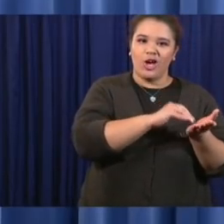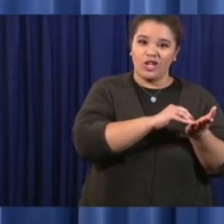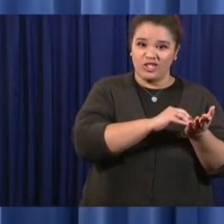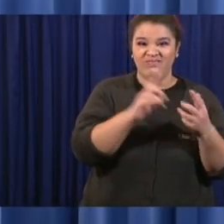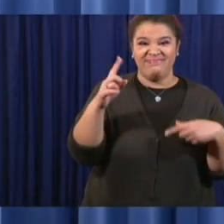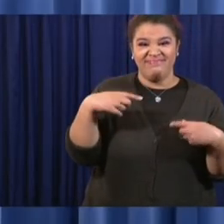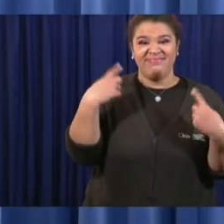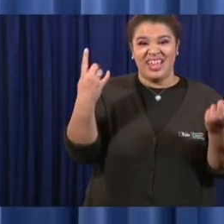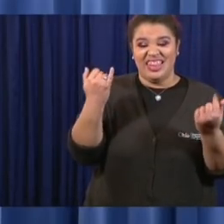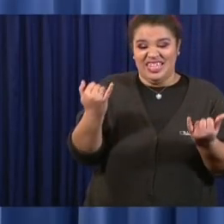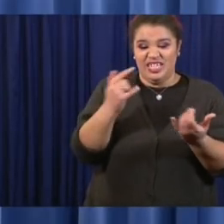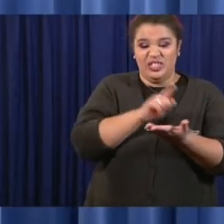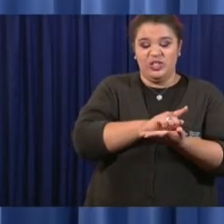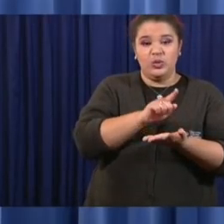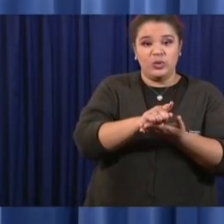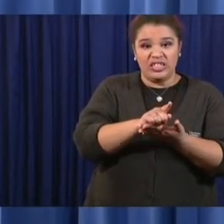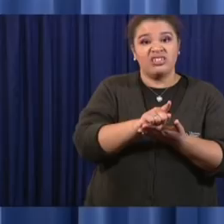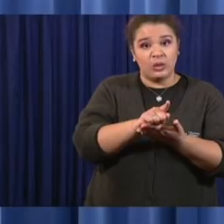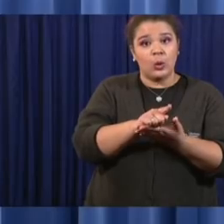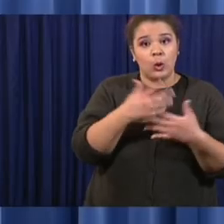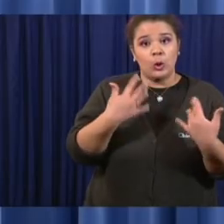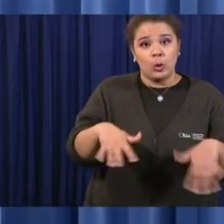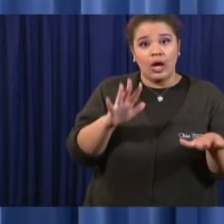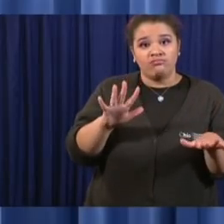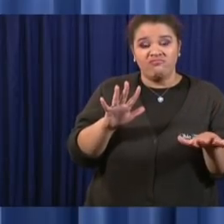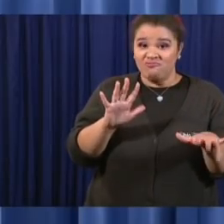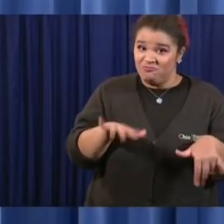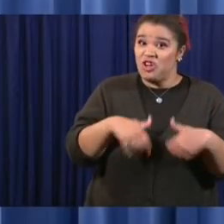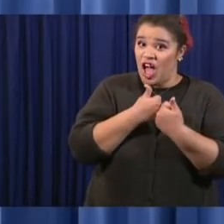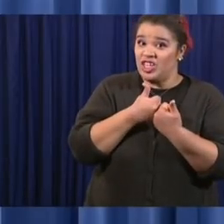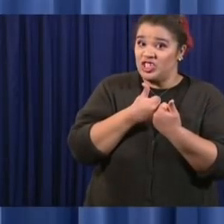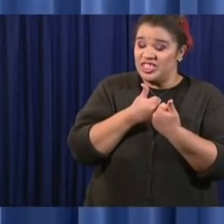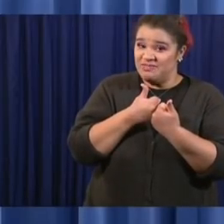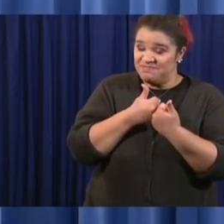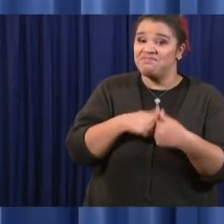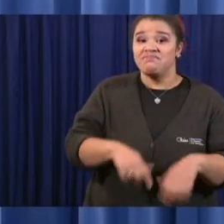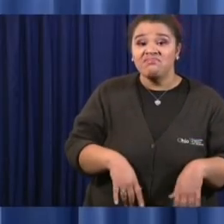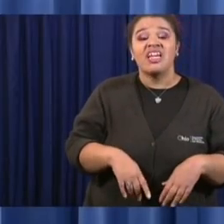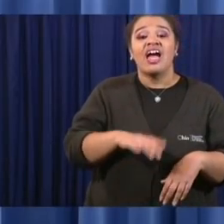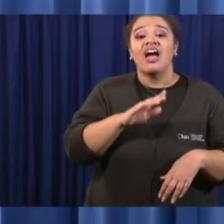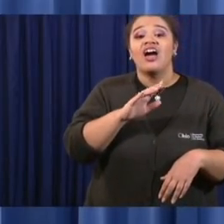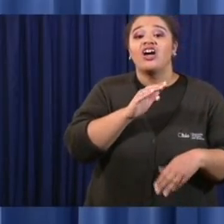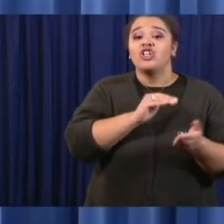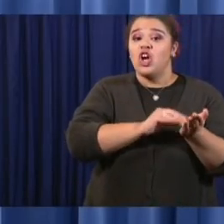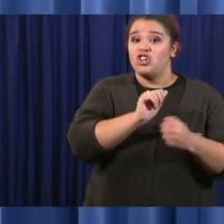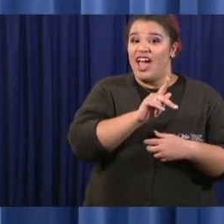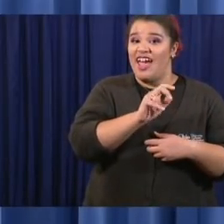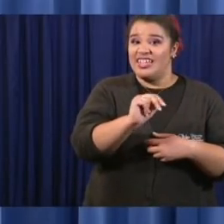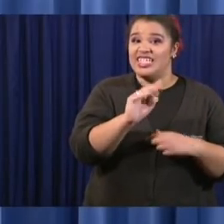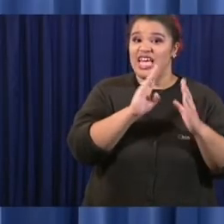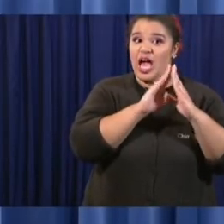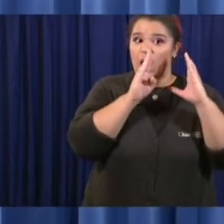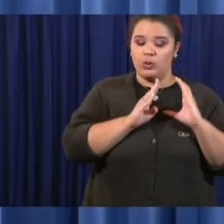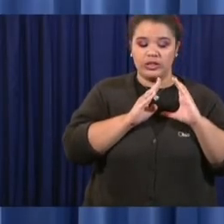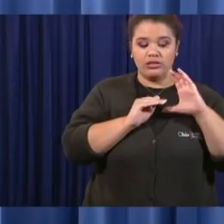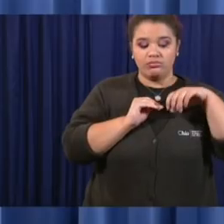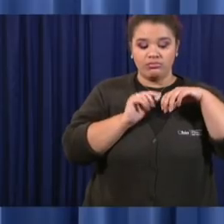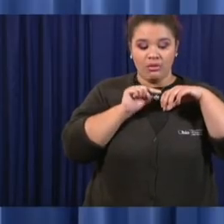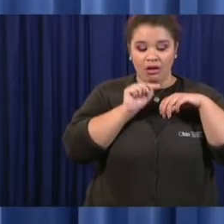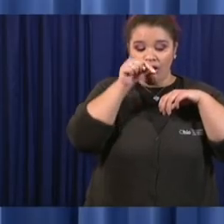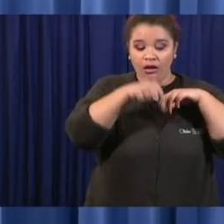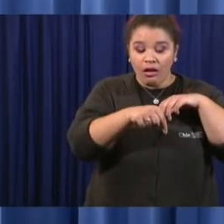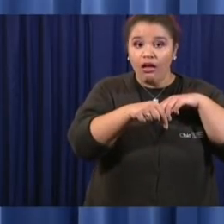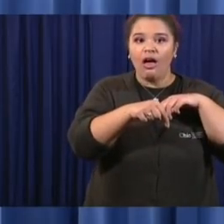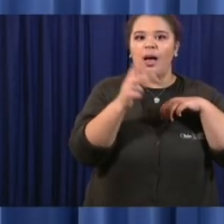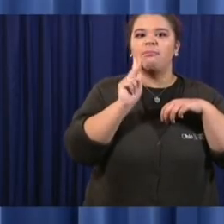week. There were protests outside of Dr. Amy Acton's home despite your warning not to. Governor, your own party tried to strip Dr.